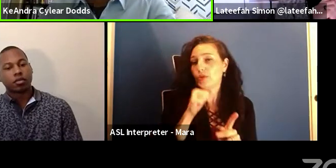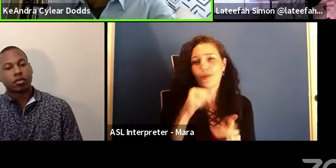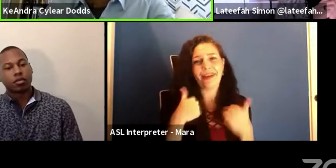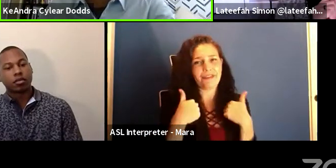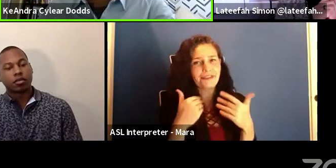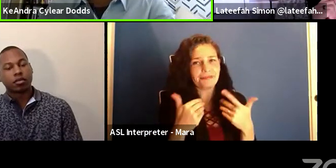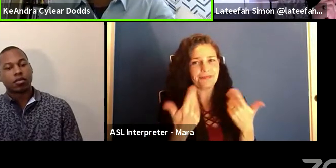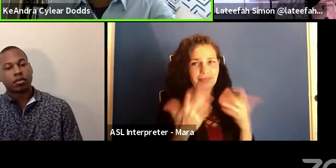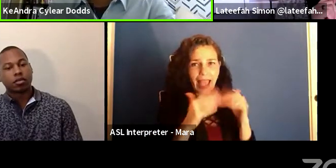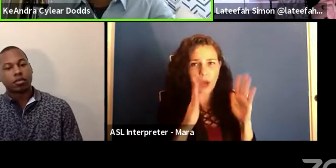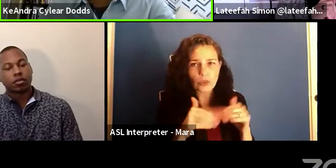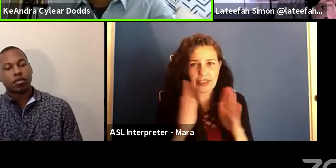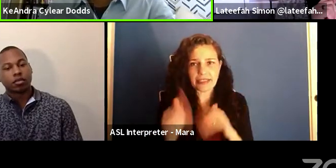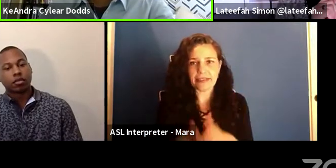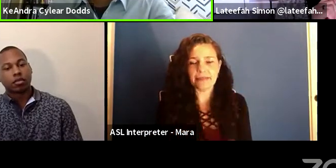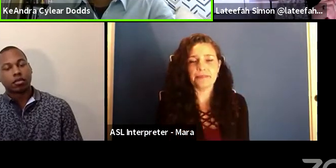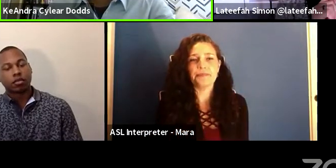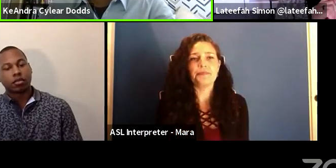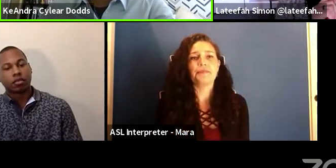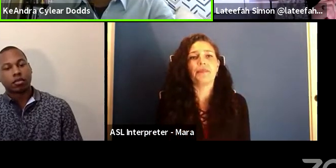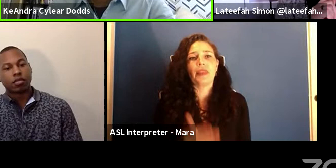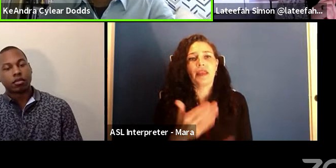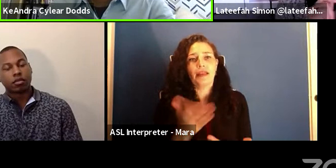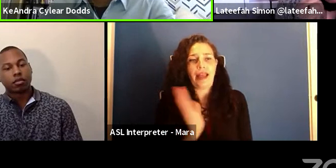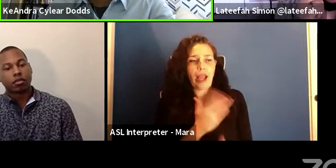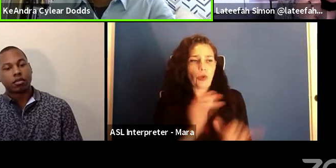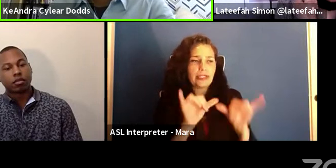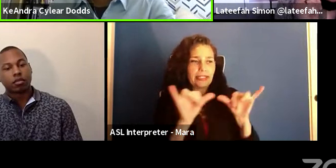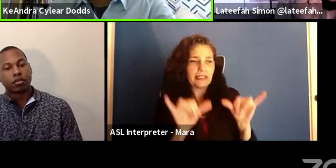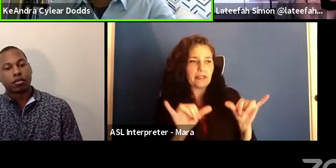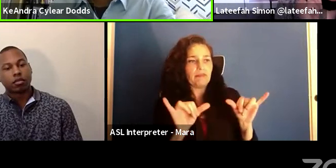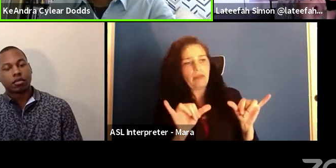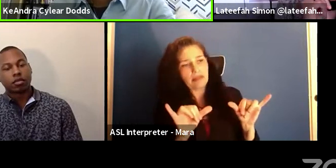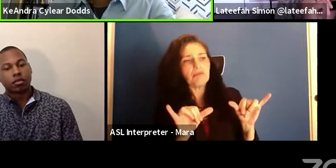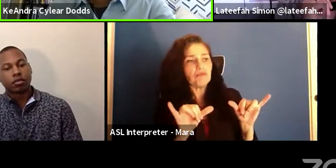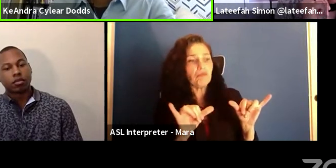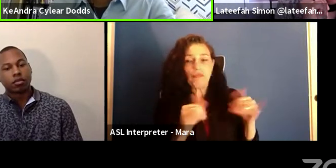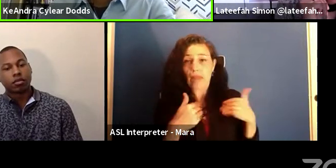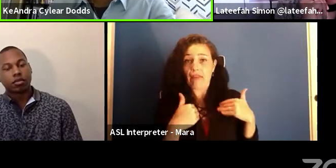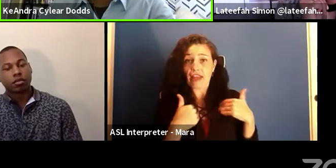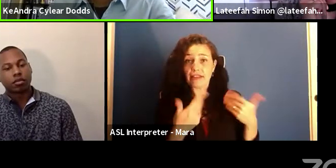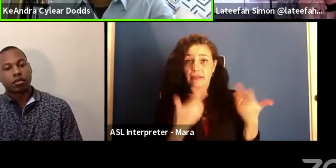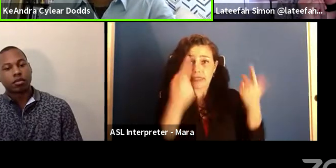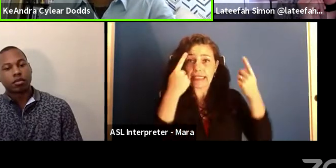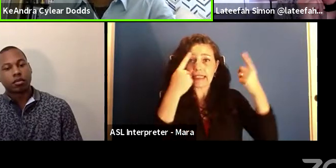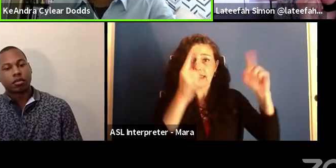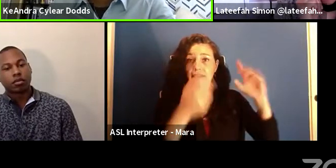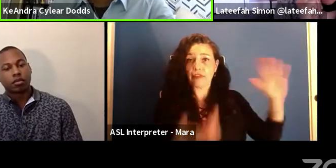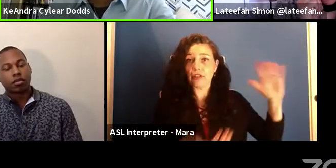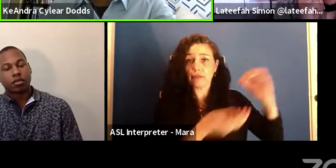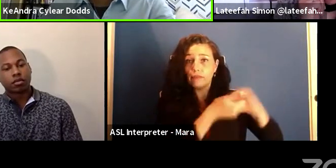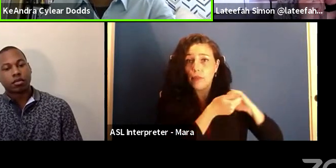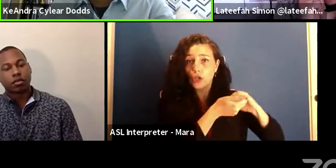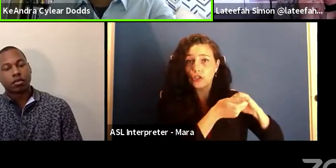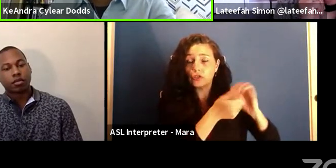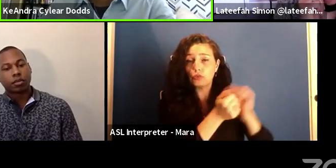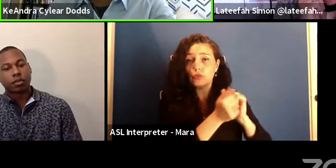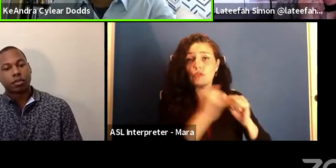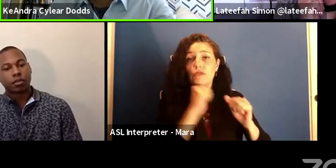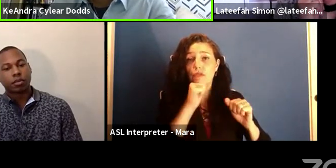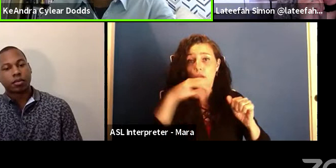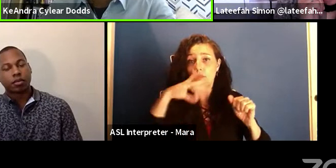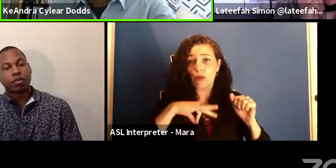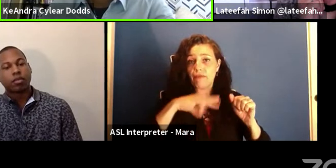system. We have had some really successful partnerships with nonprofits that specialize in